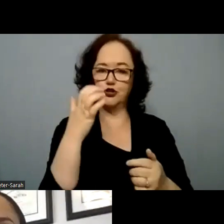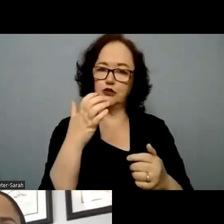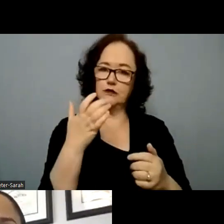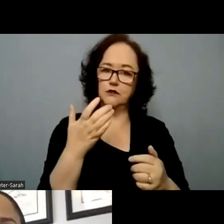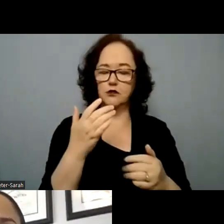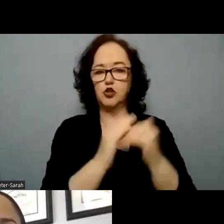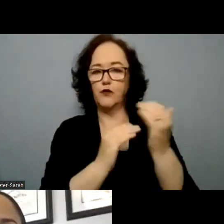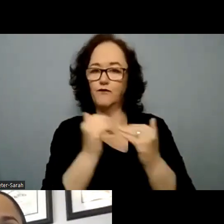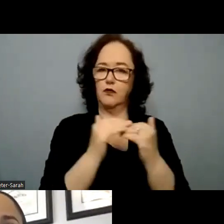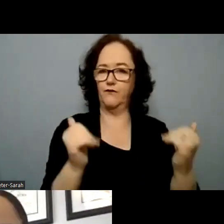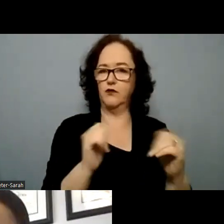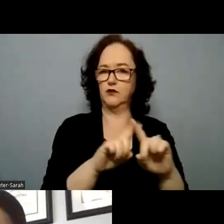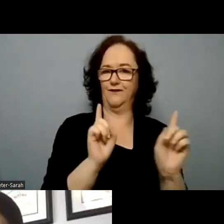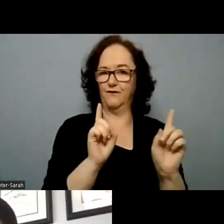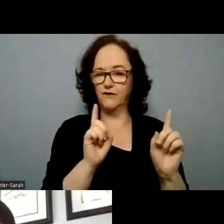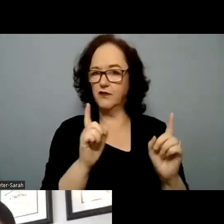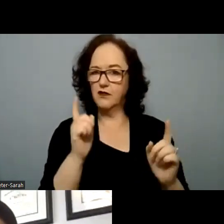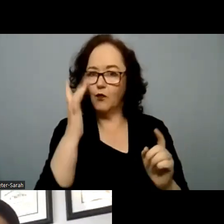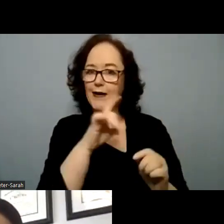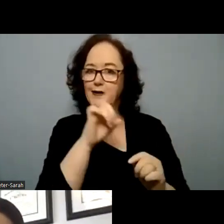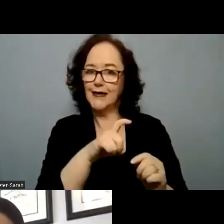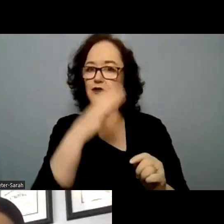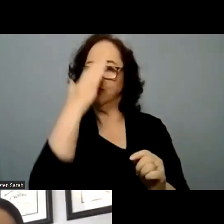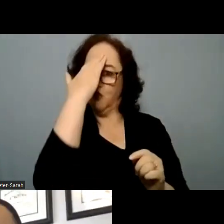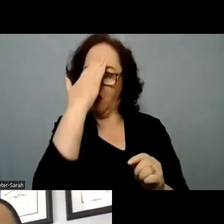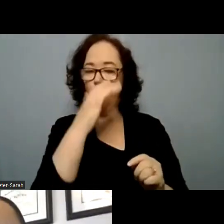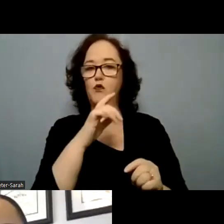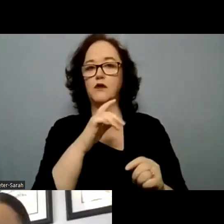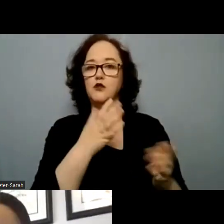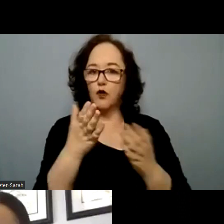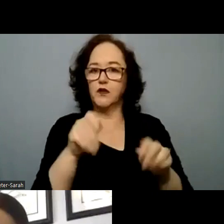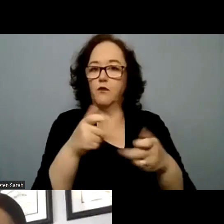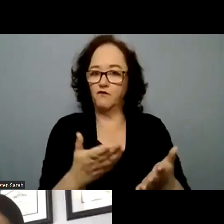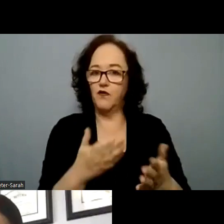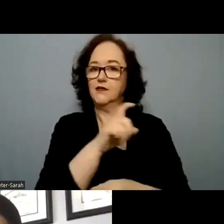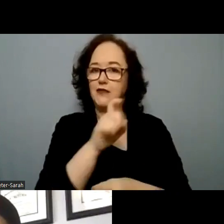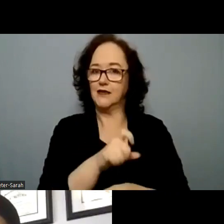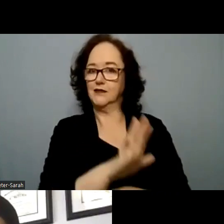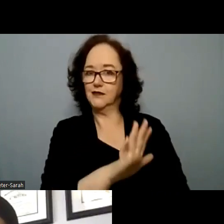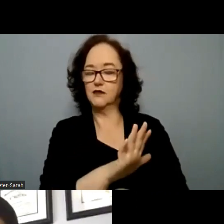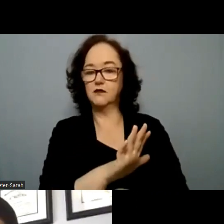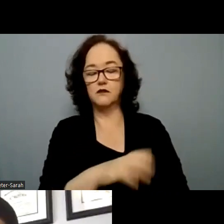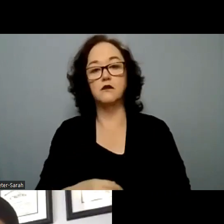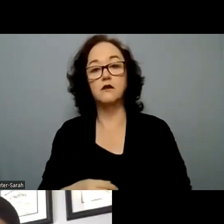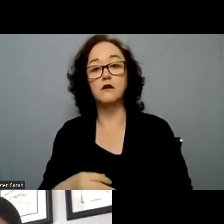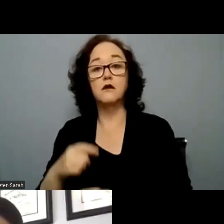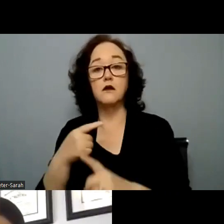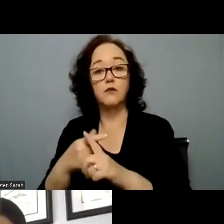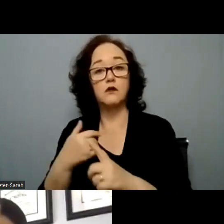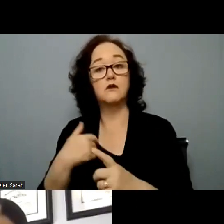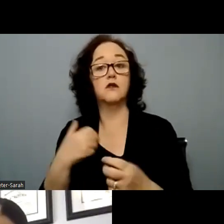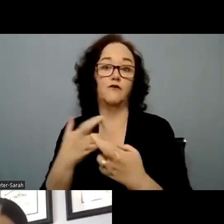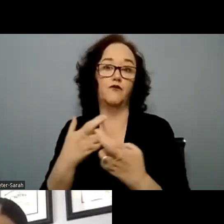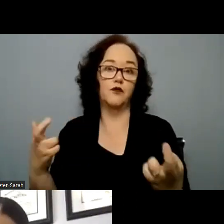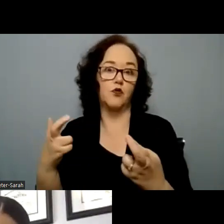have some basic knowledge about the services. And as always, we have our resources at our fingertips so that